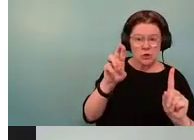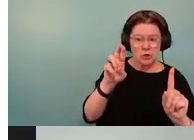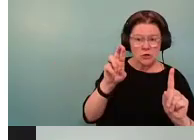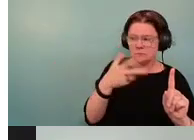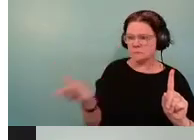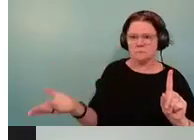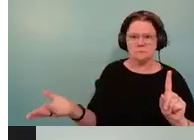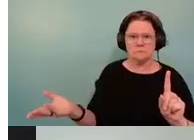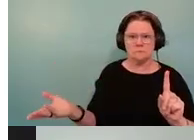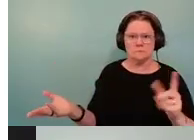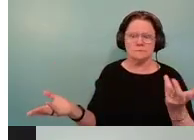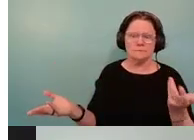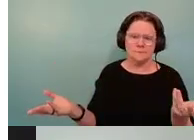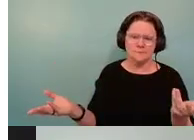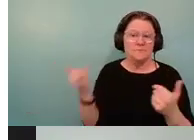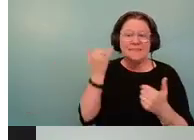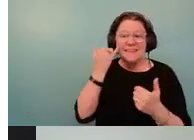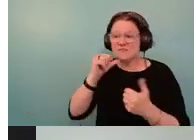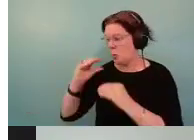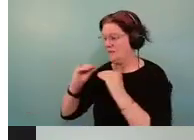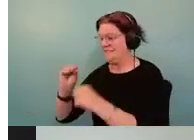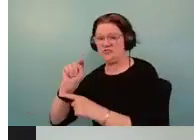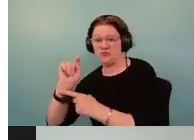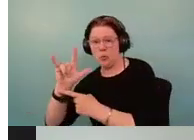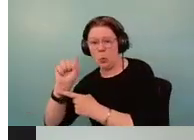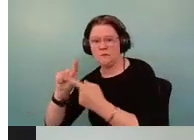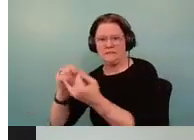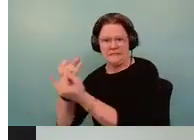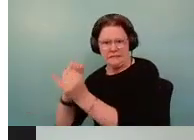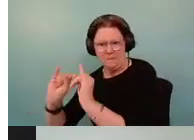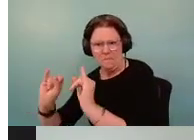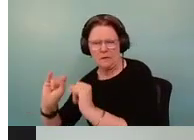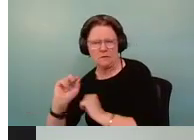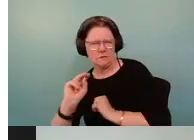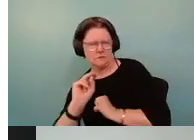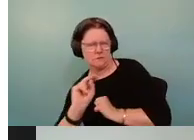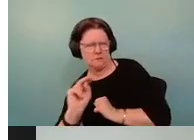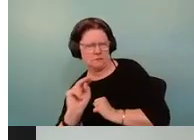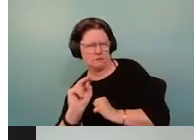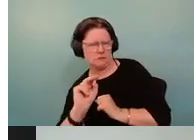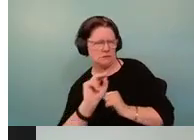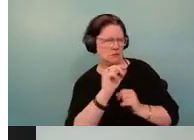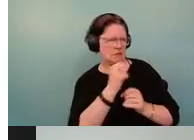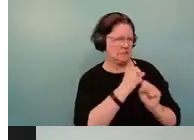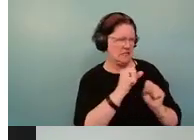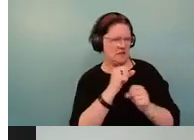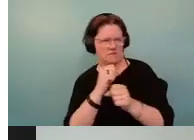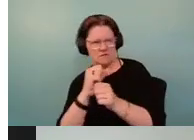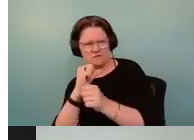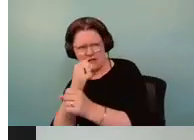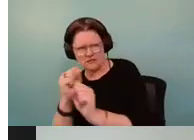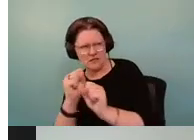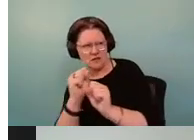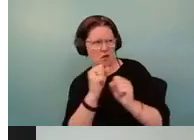So if we're not giving them the tools to see when it isn't something they want, or